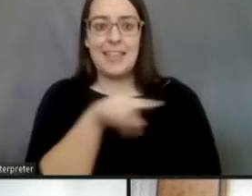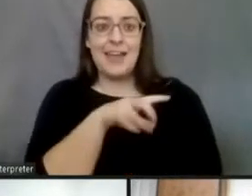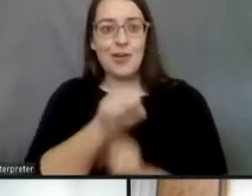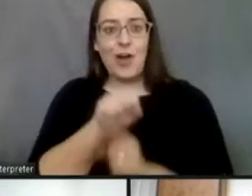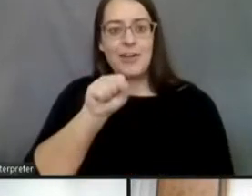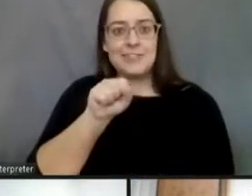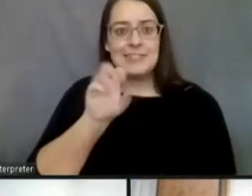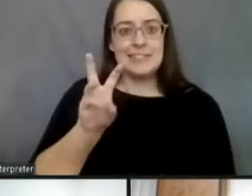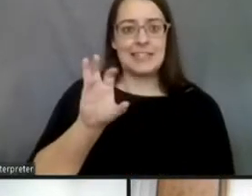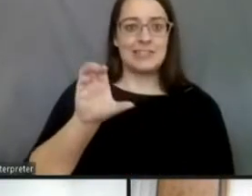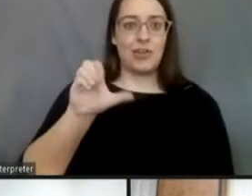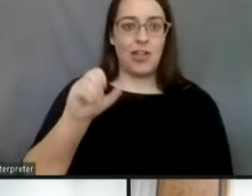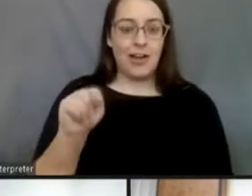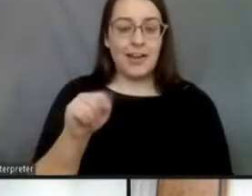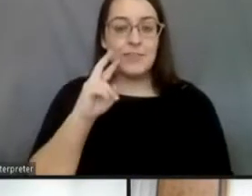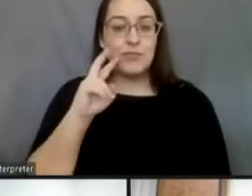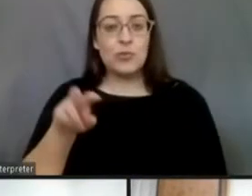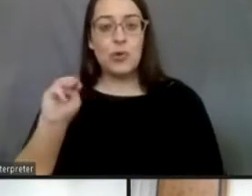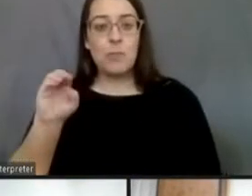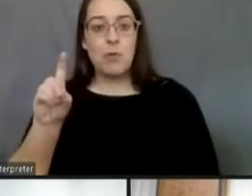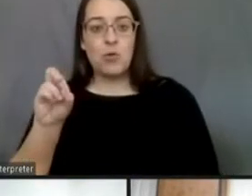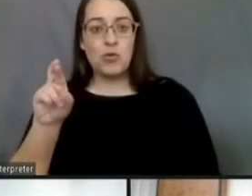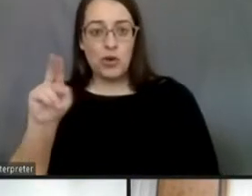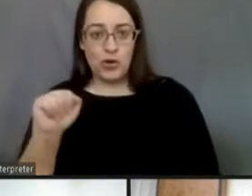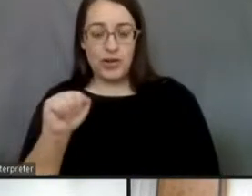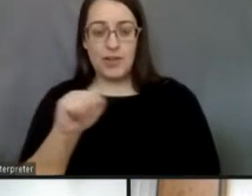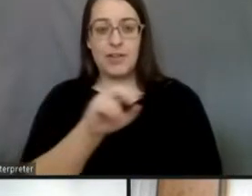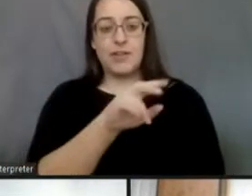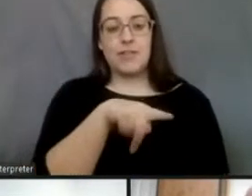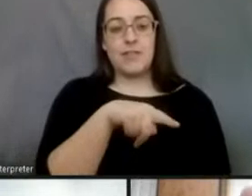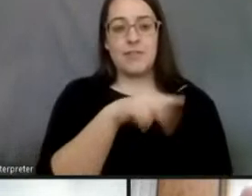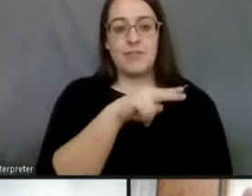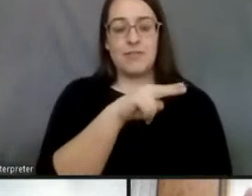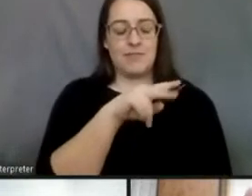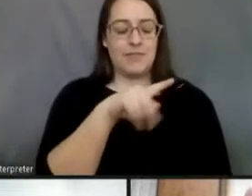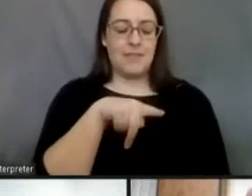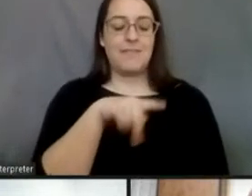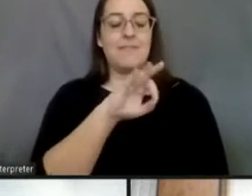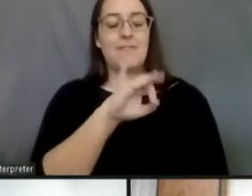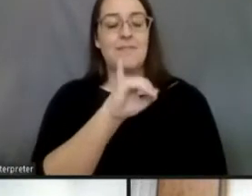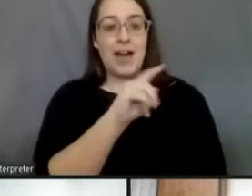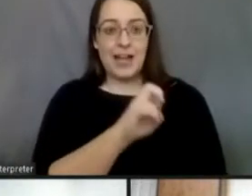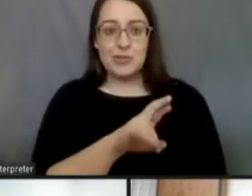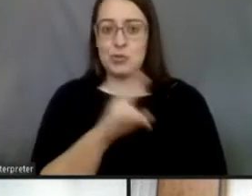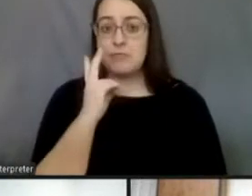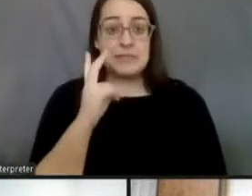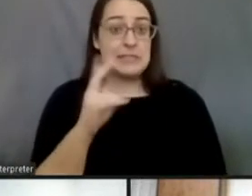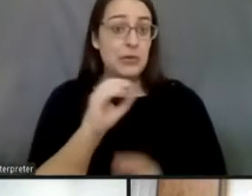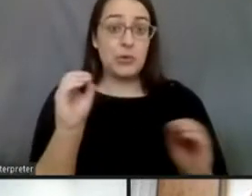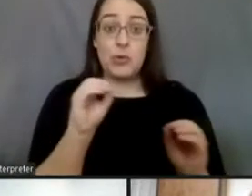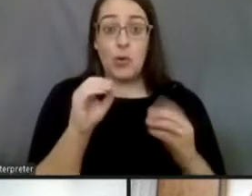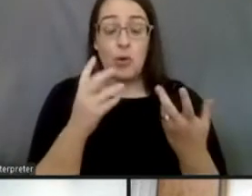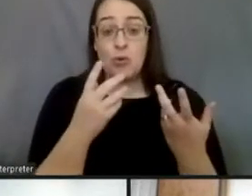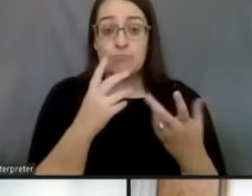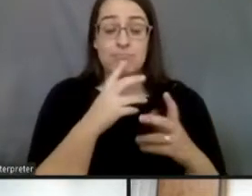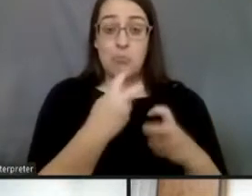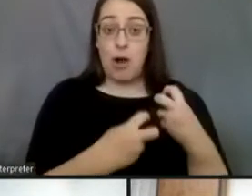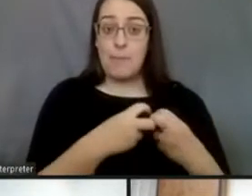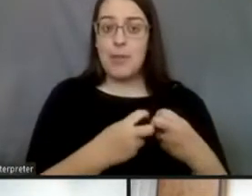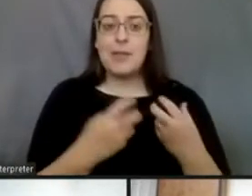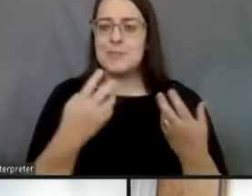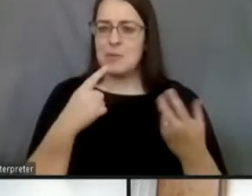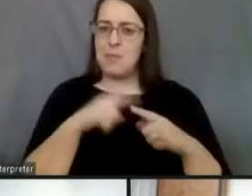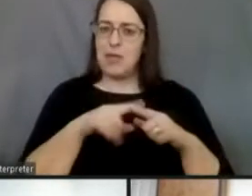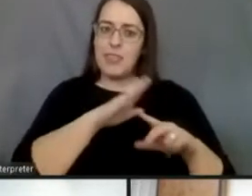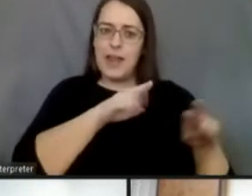safer because if you look at Moderna and Pfizer, we've seen no concerns out of the same surveillance system. So please, I'd reaffirm what the mayor has said,